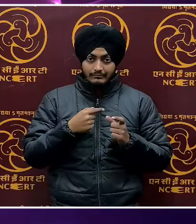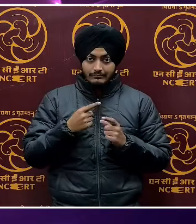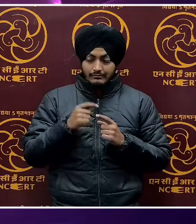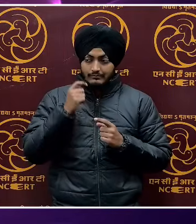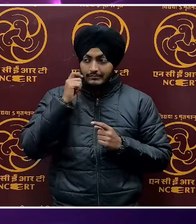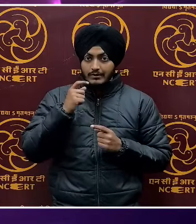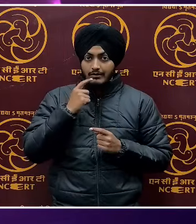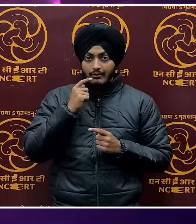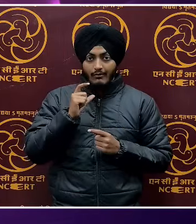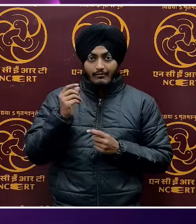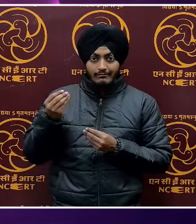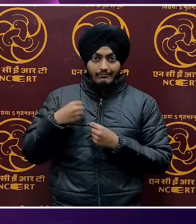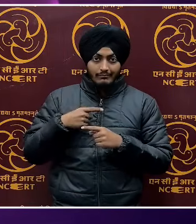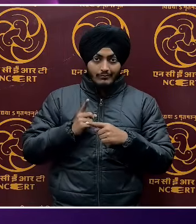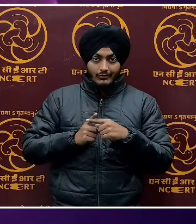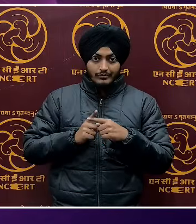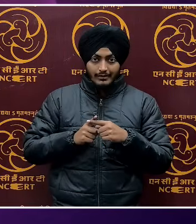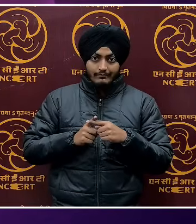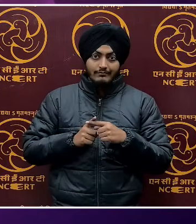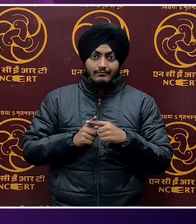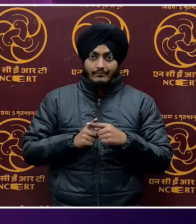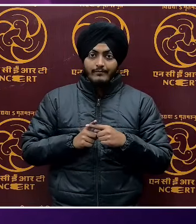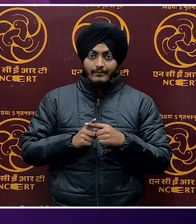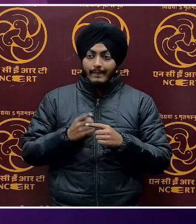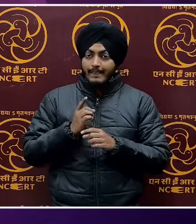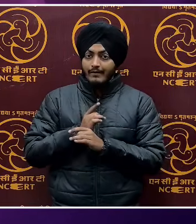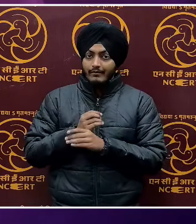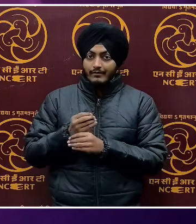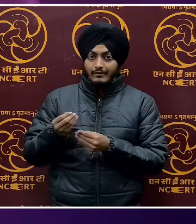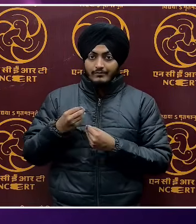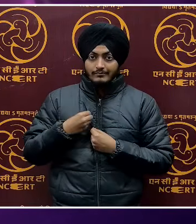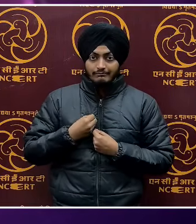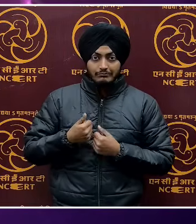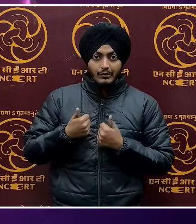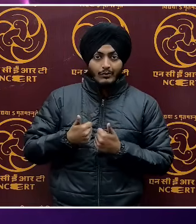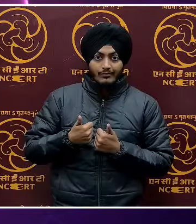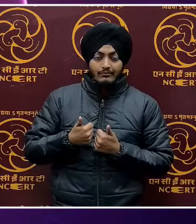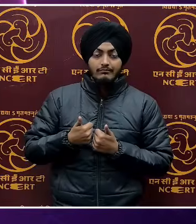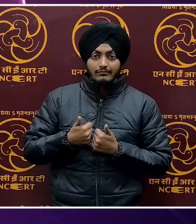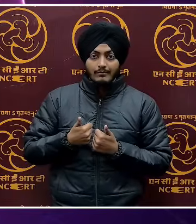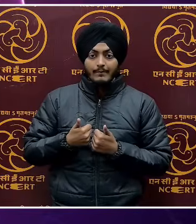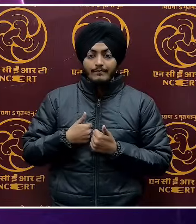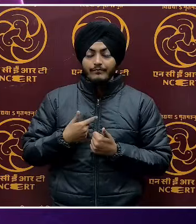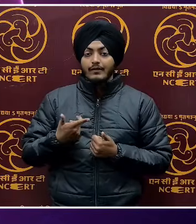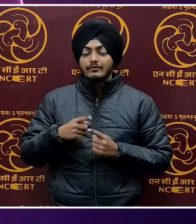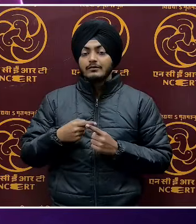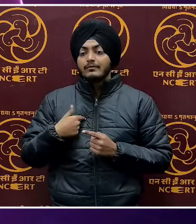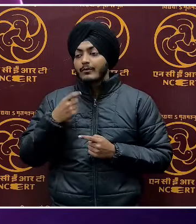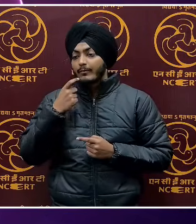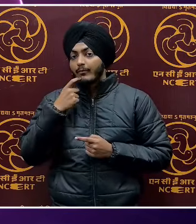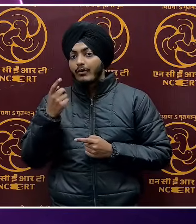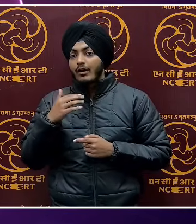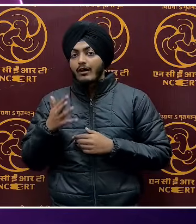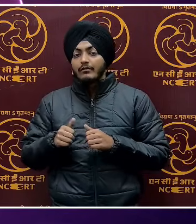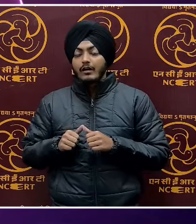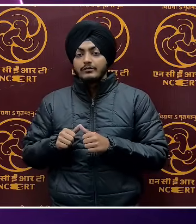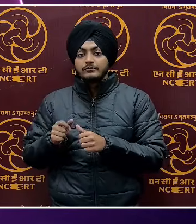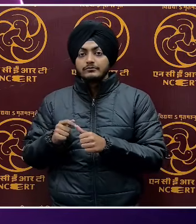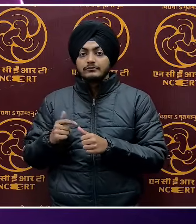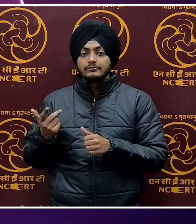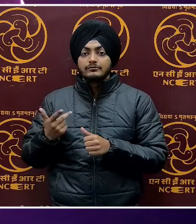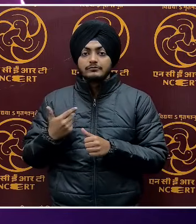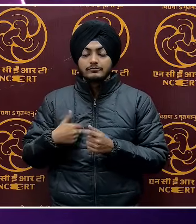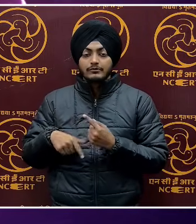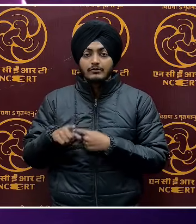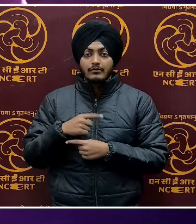right, what is the answer that we give? If somebody is complimenting us, what do we say to them? So when somebody pays us a compliment, we